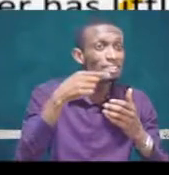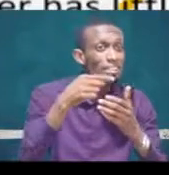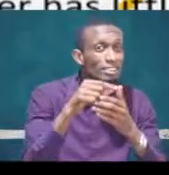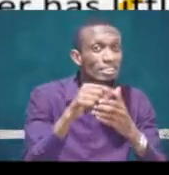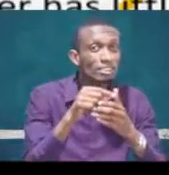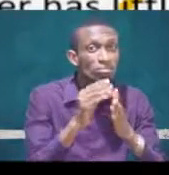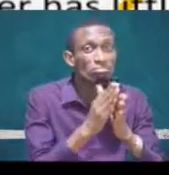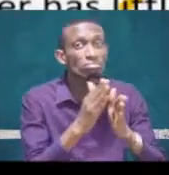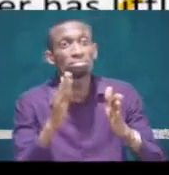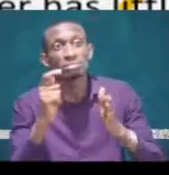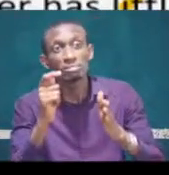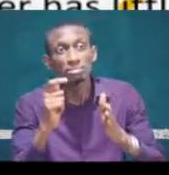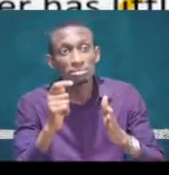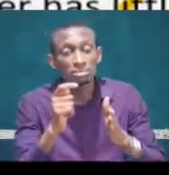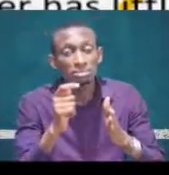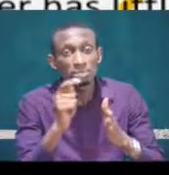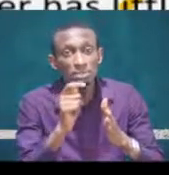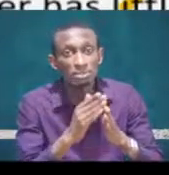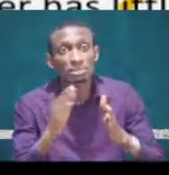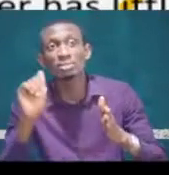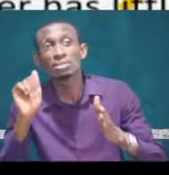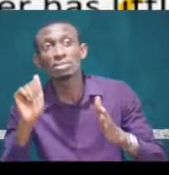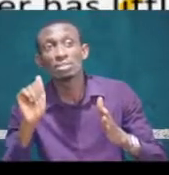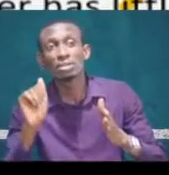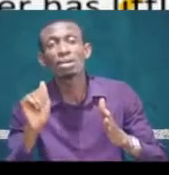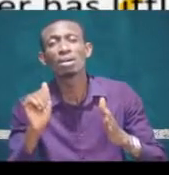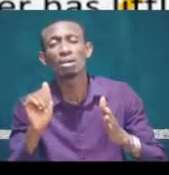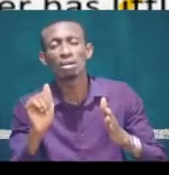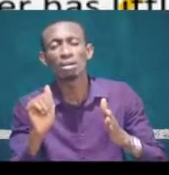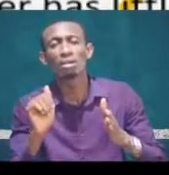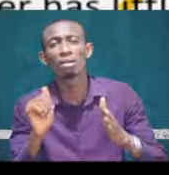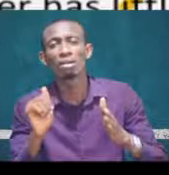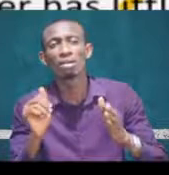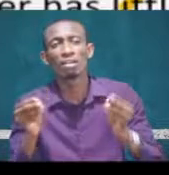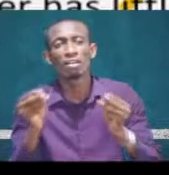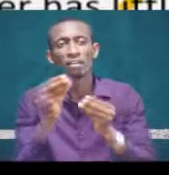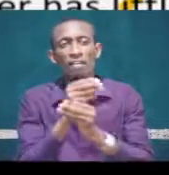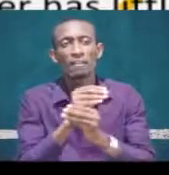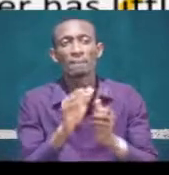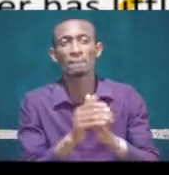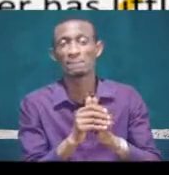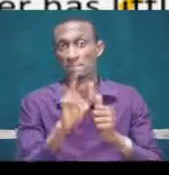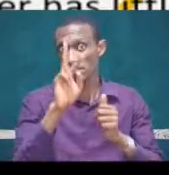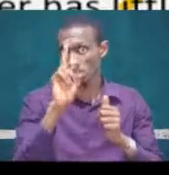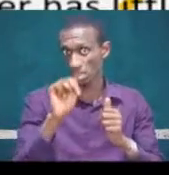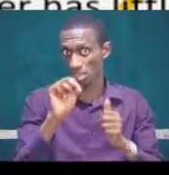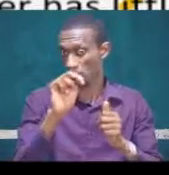an A, and the A pushes a G, so we move to the next. It would also mean that even the mRNA would get displaced in a